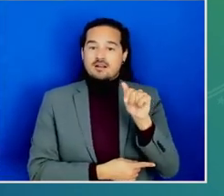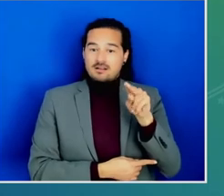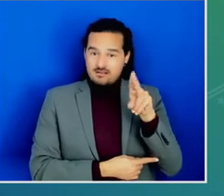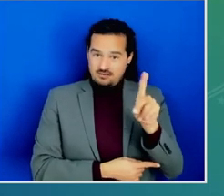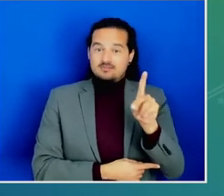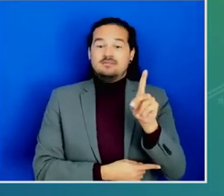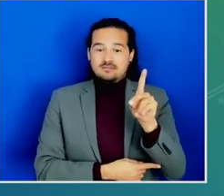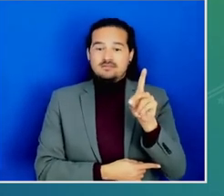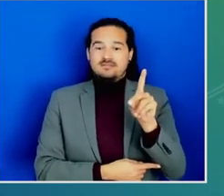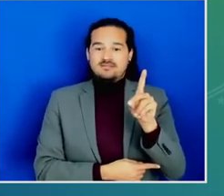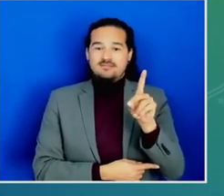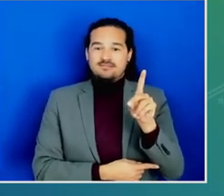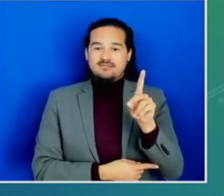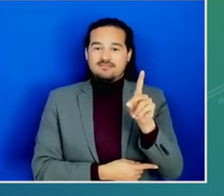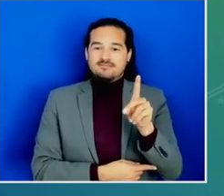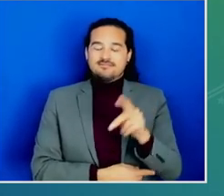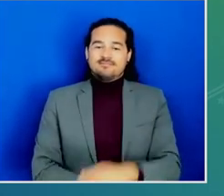yours once they